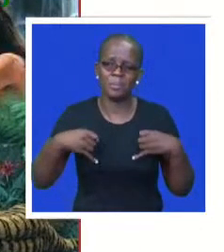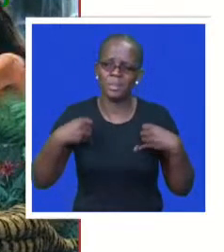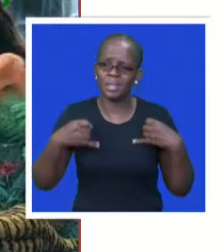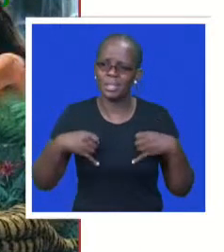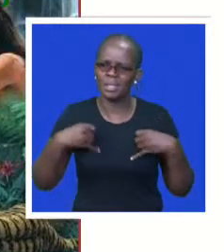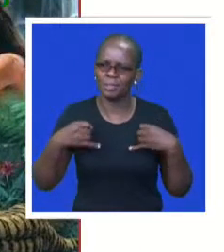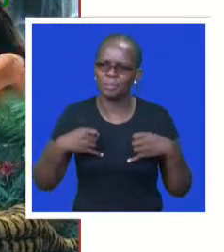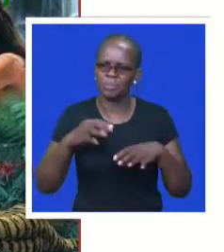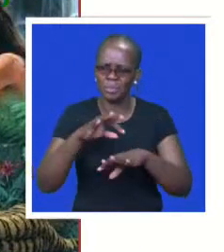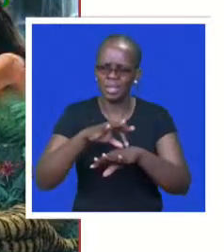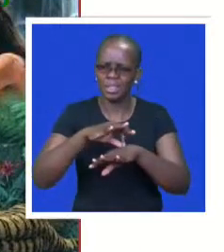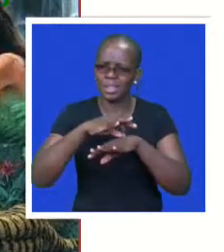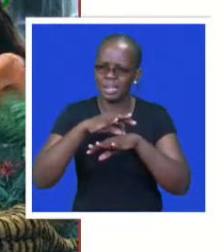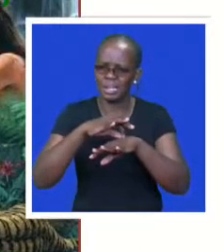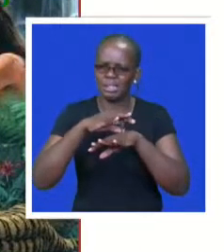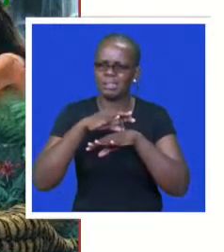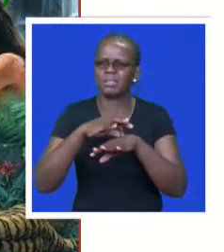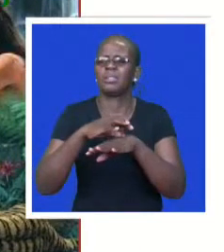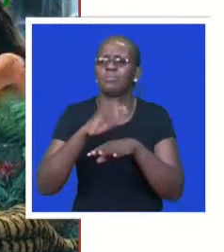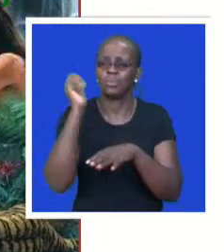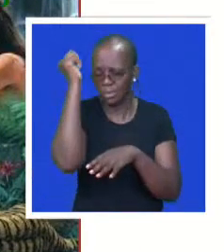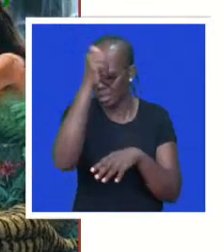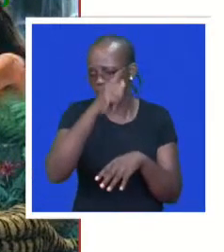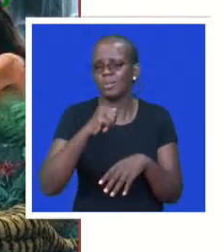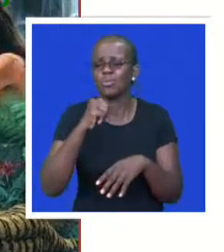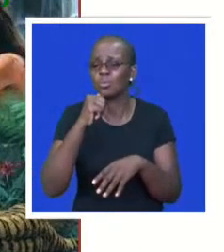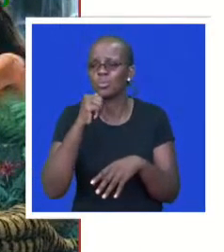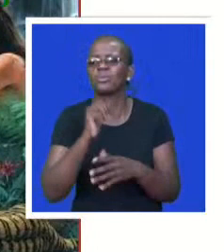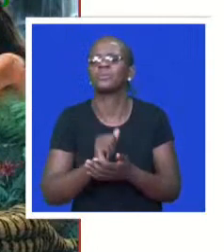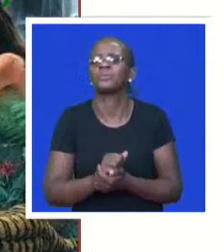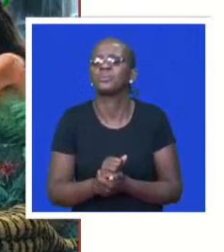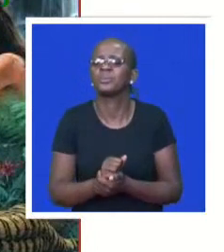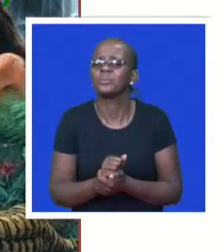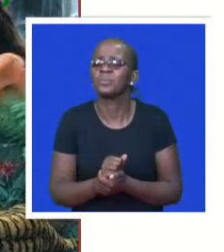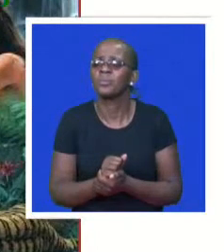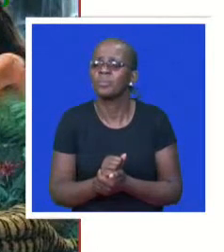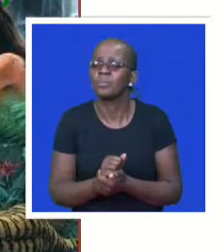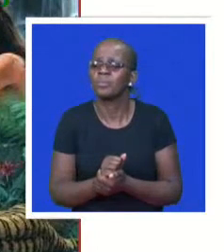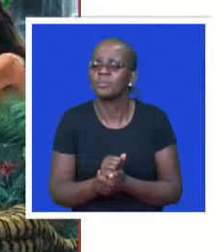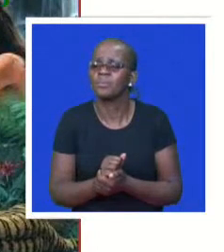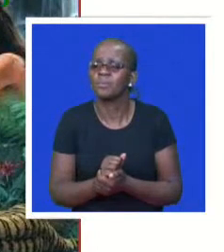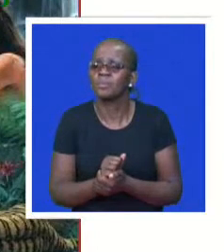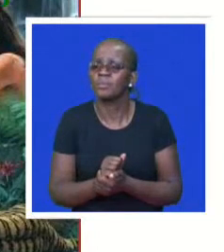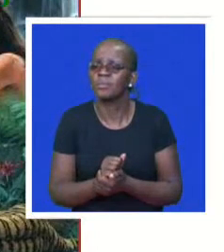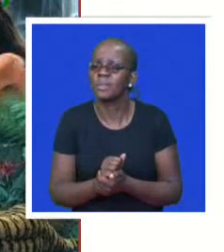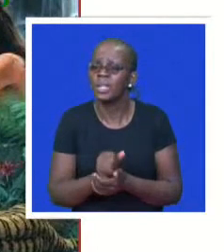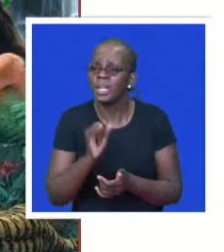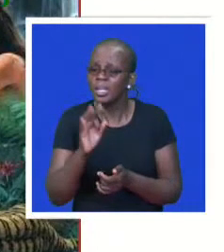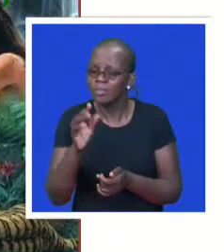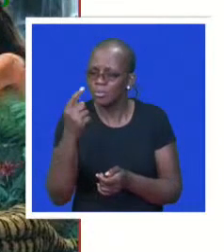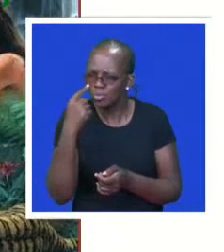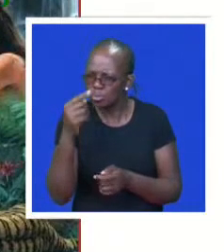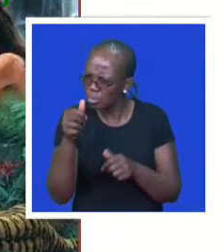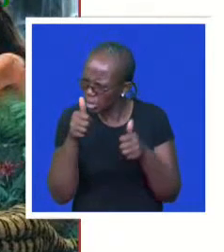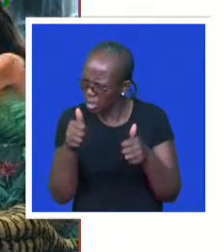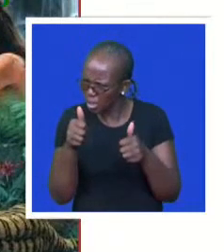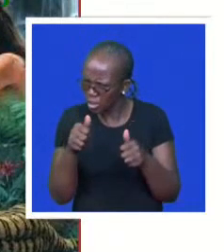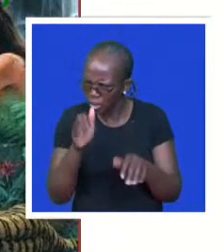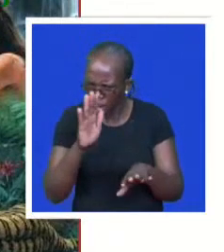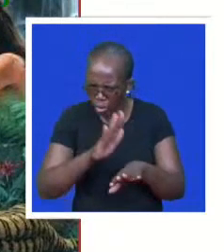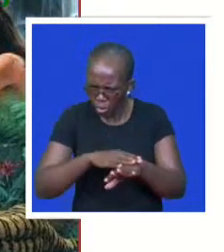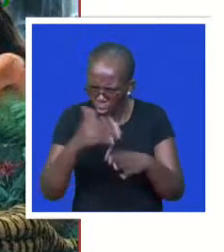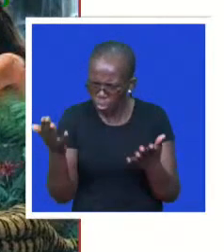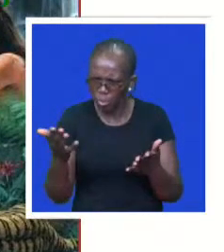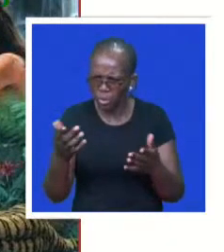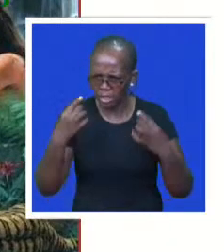close relationship with God. If you can note, dear Lena, you can also note that they are both naked. What does that